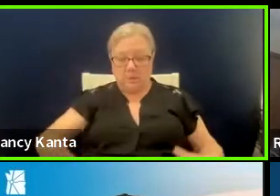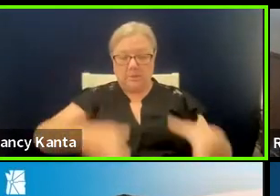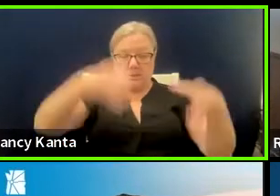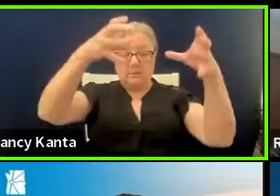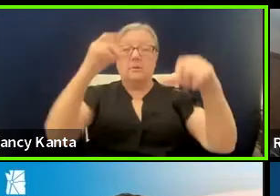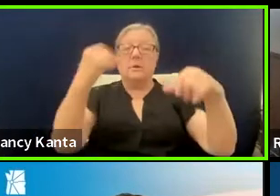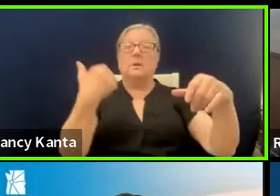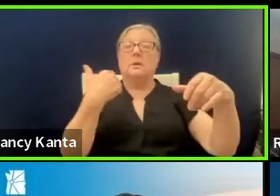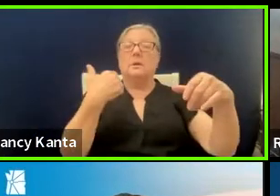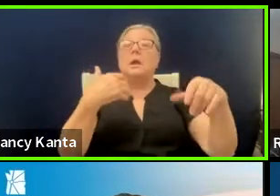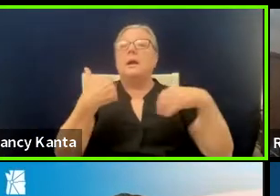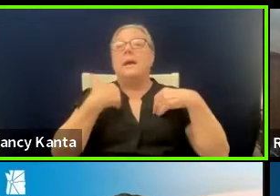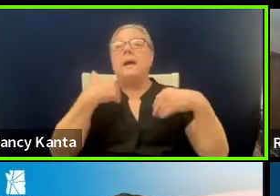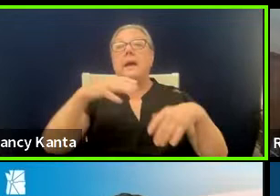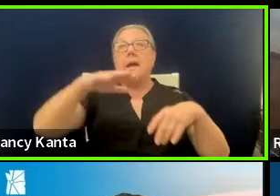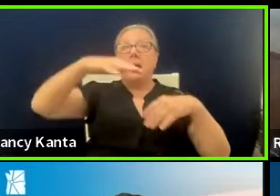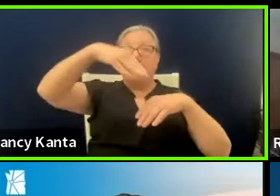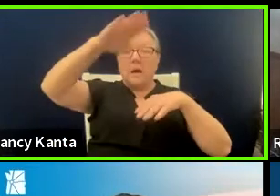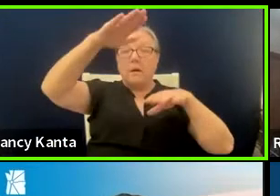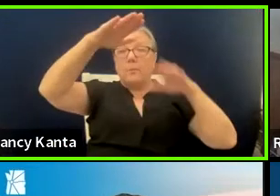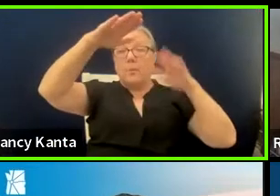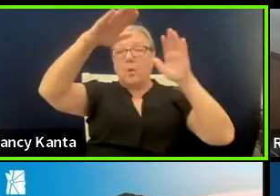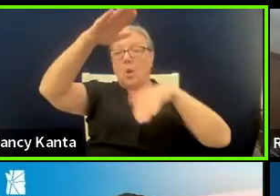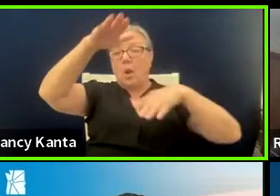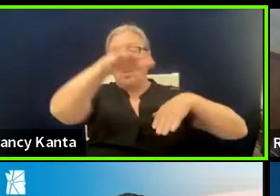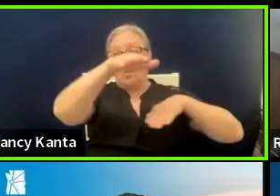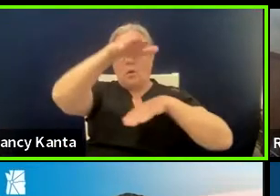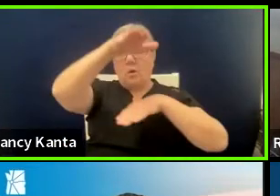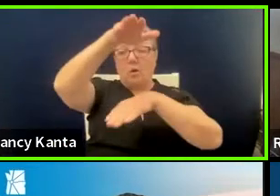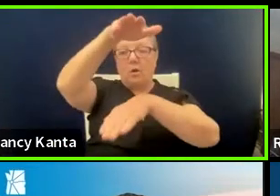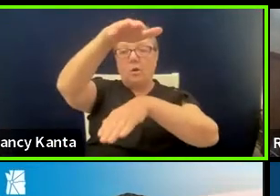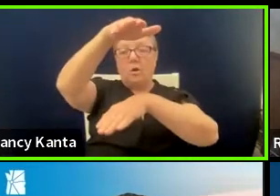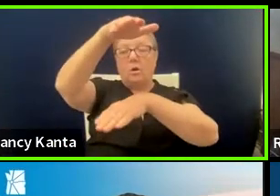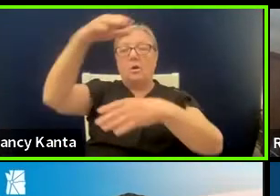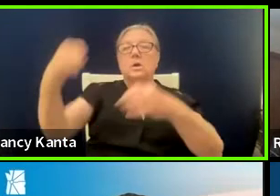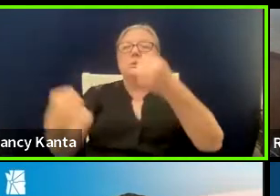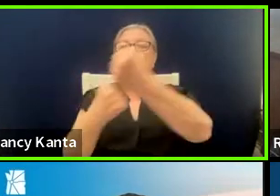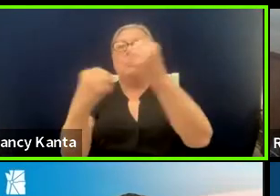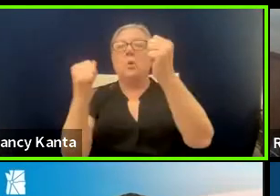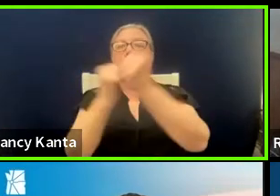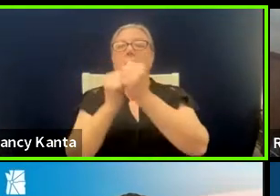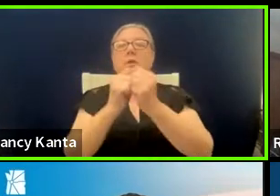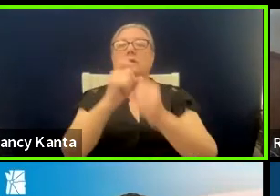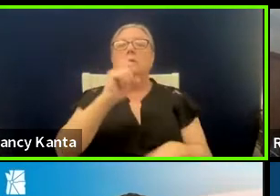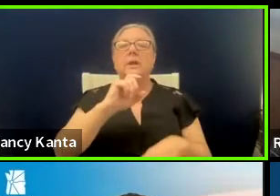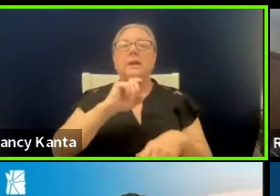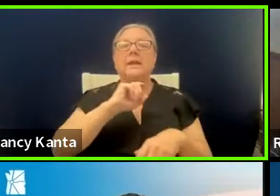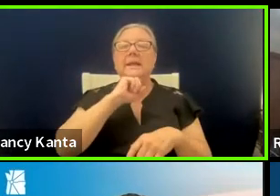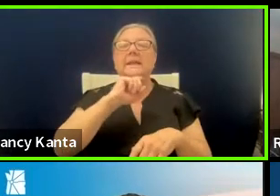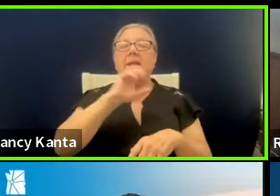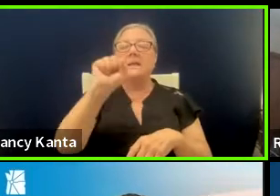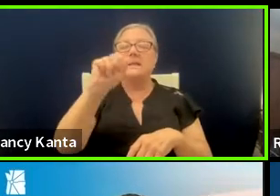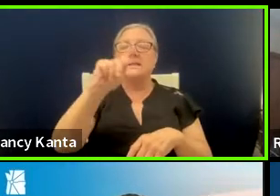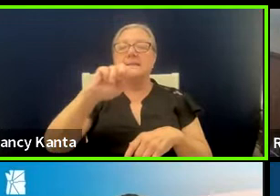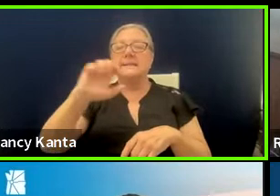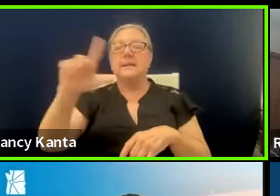upper and lower deck and it's basically supported by a steel truss. There aren't a lot of other